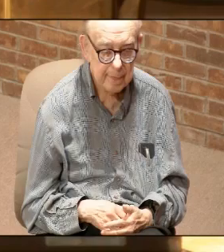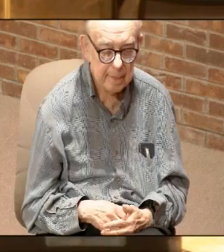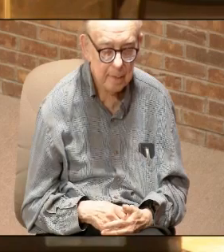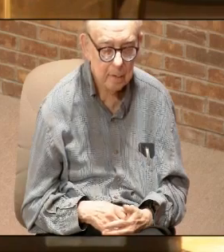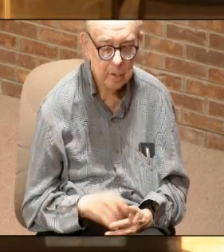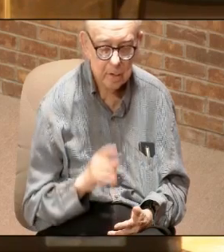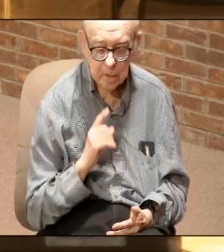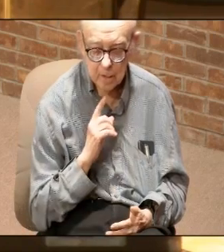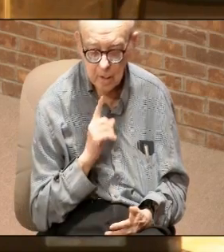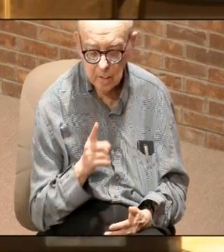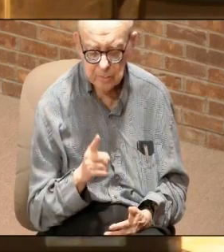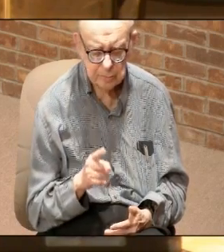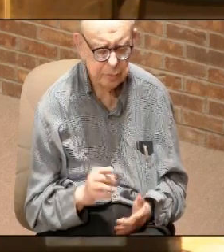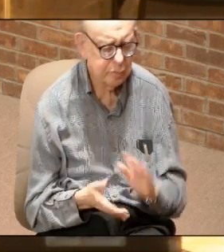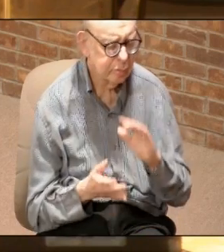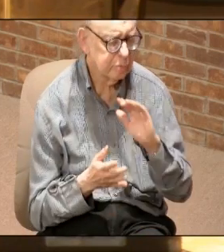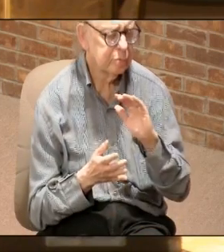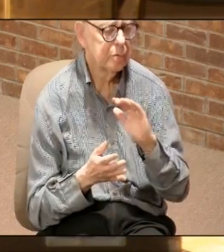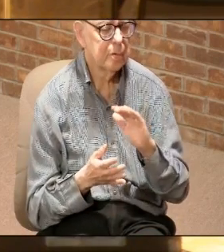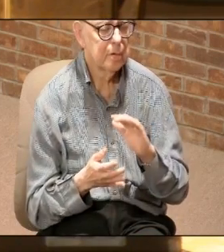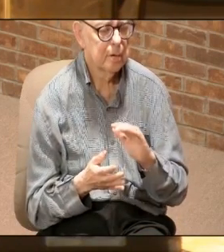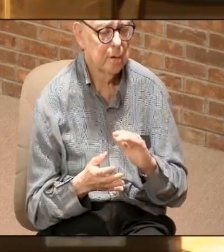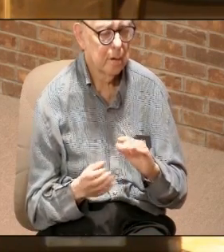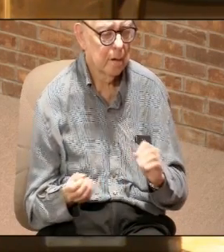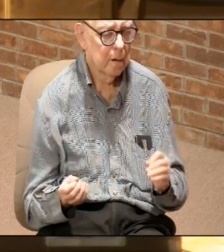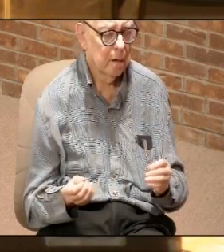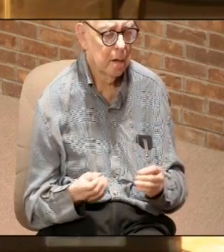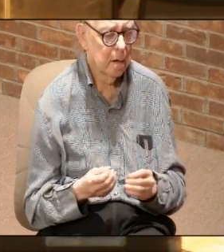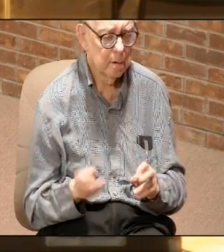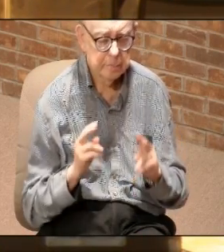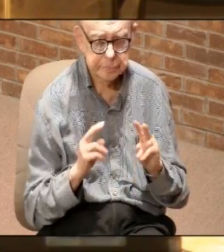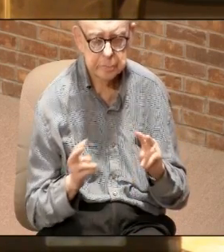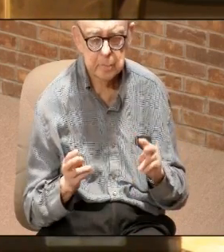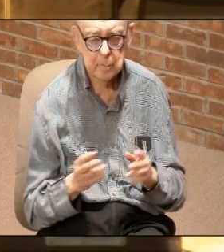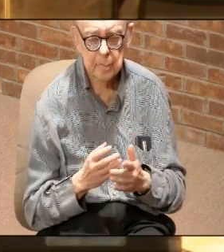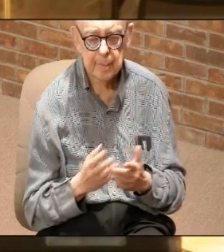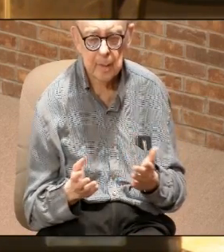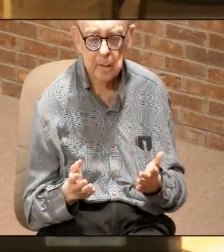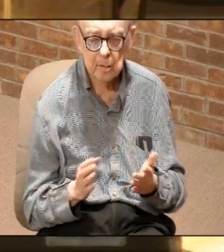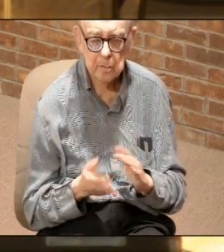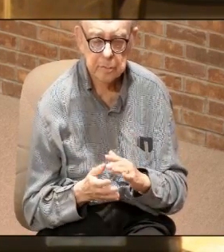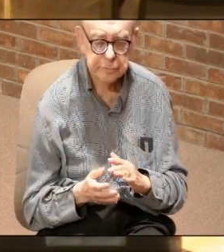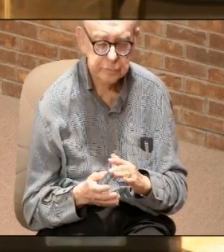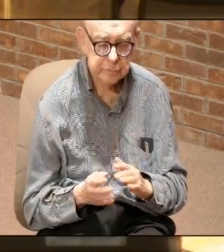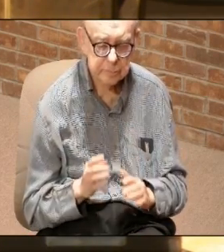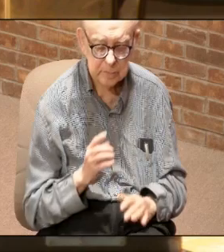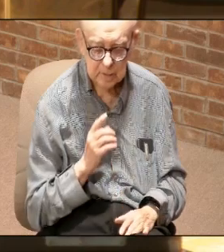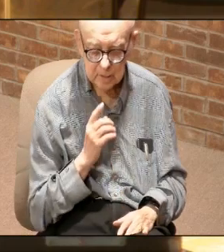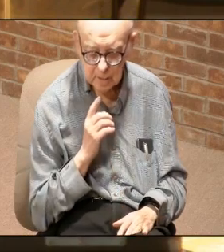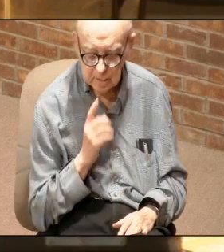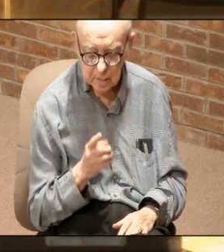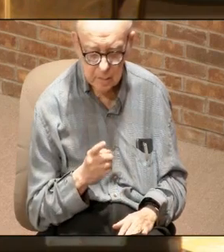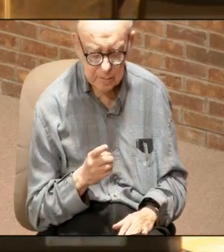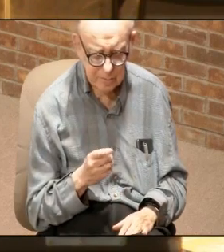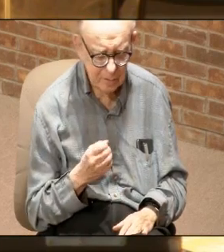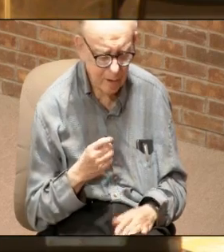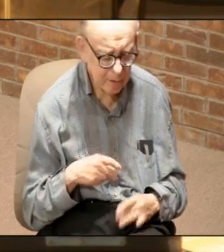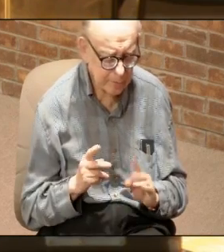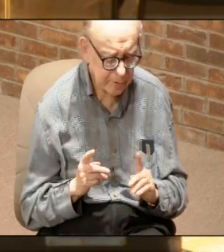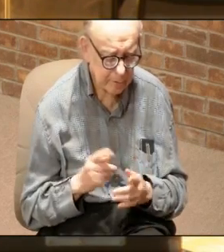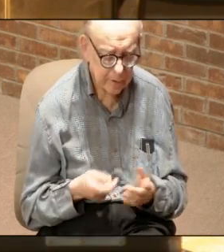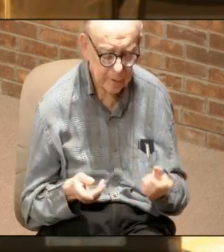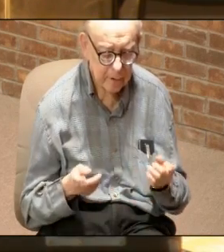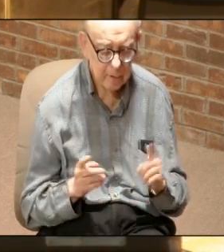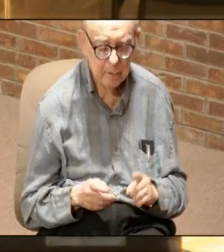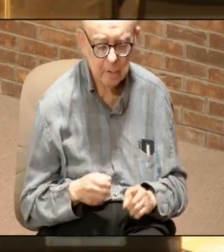And it's so messed up. In all of this, when we look at this stuff and when we become so disenchanted with everything that's going